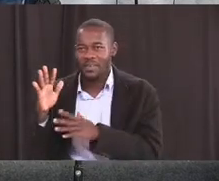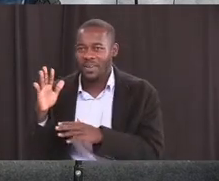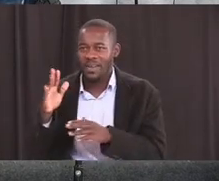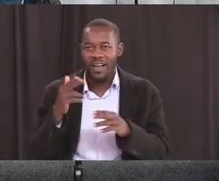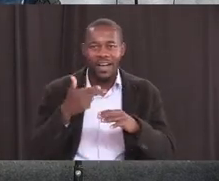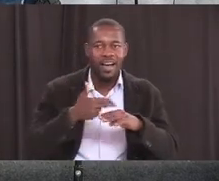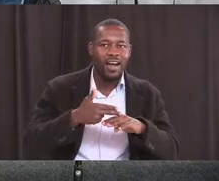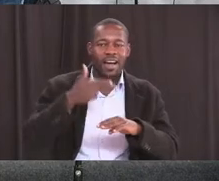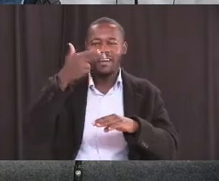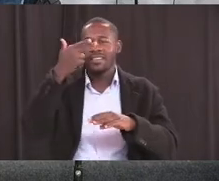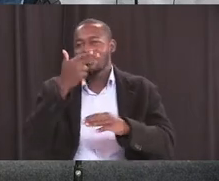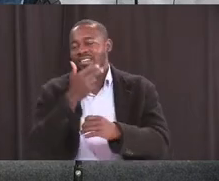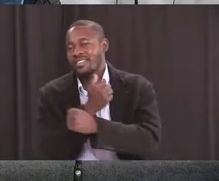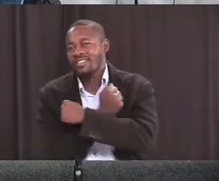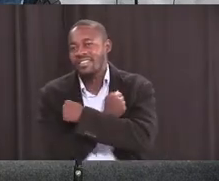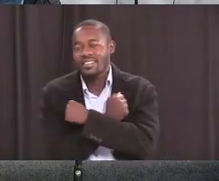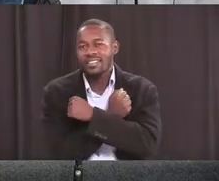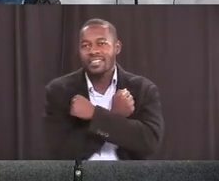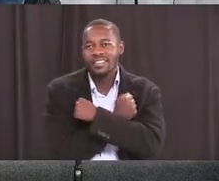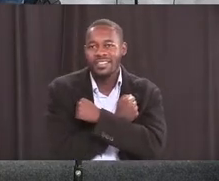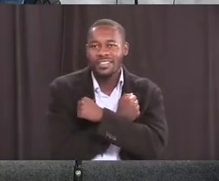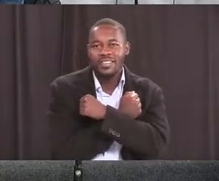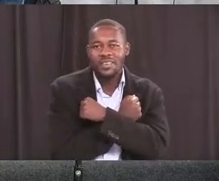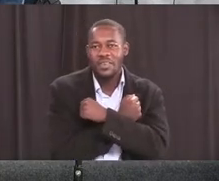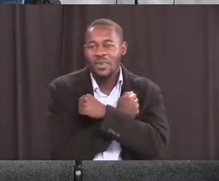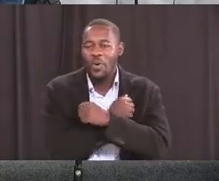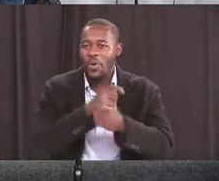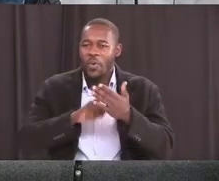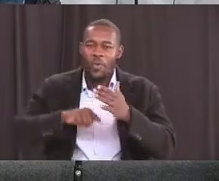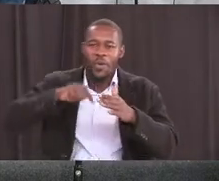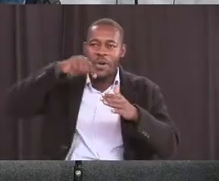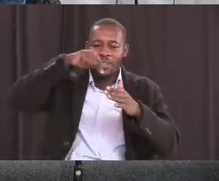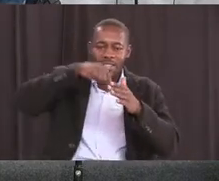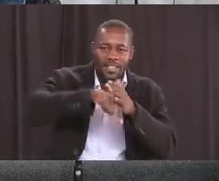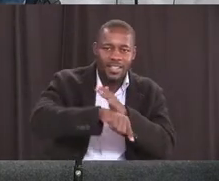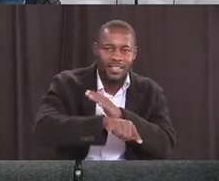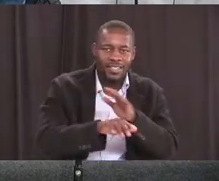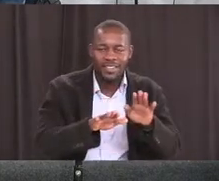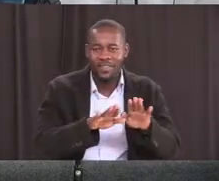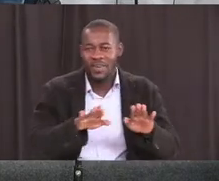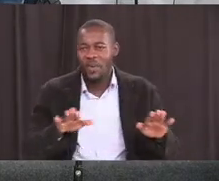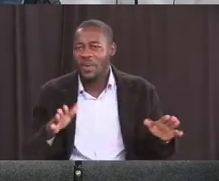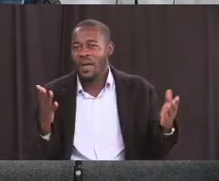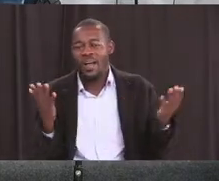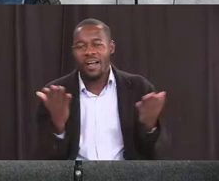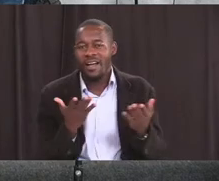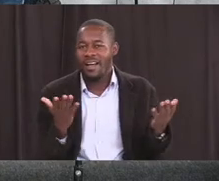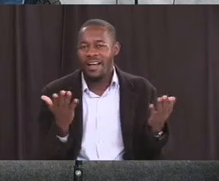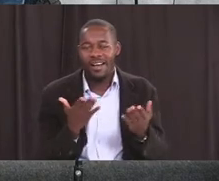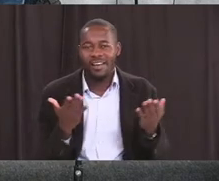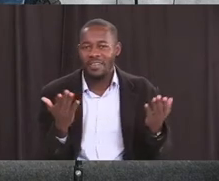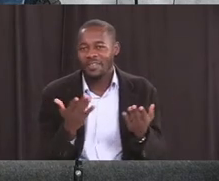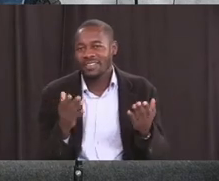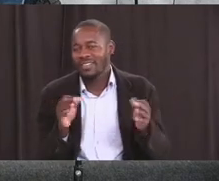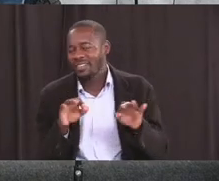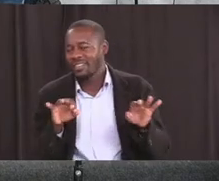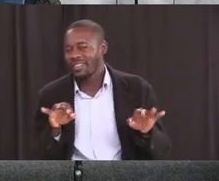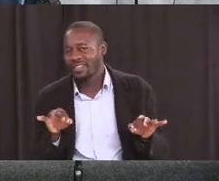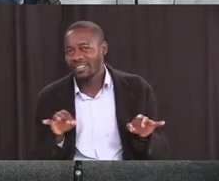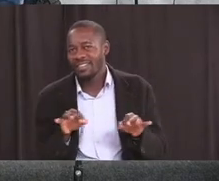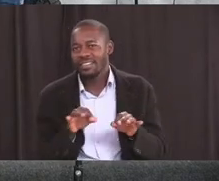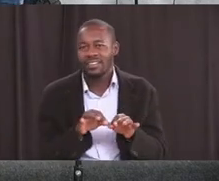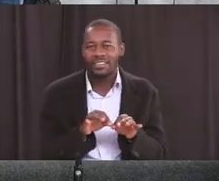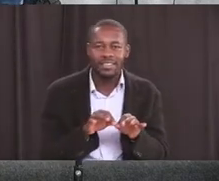of love, what depths of peace, when fears are stilled, when